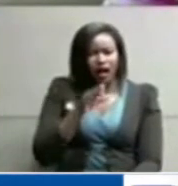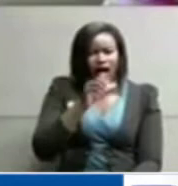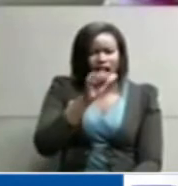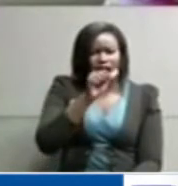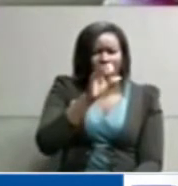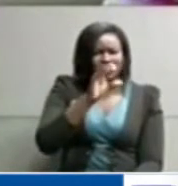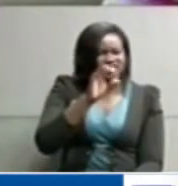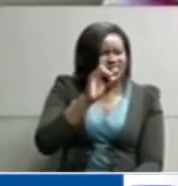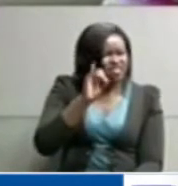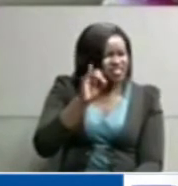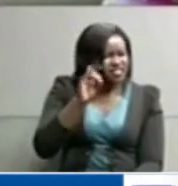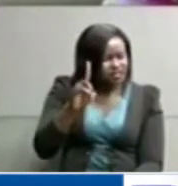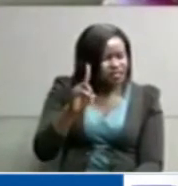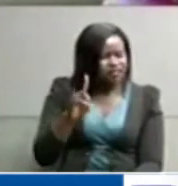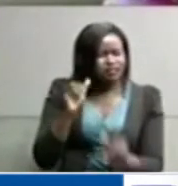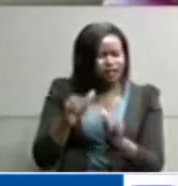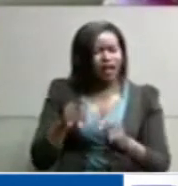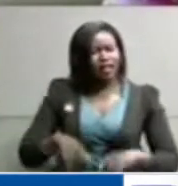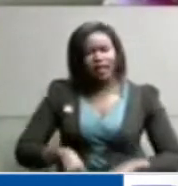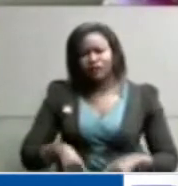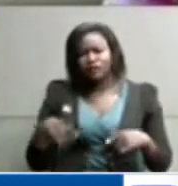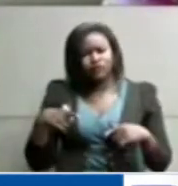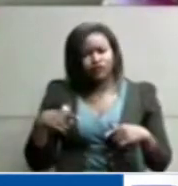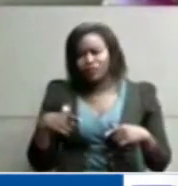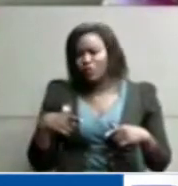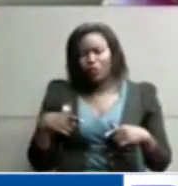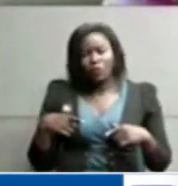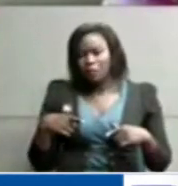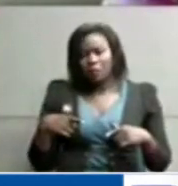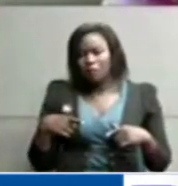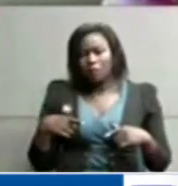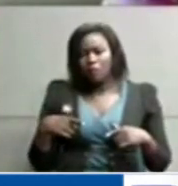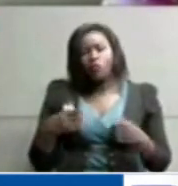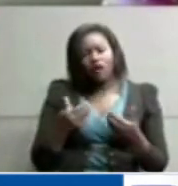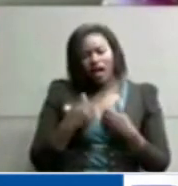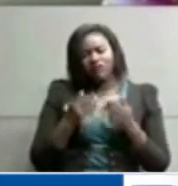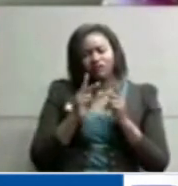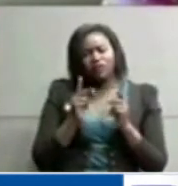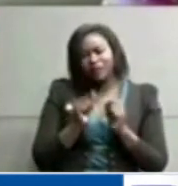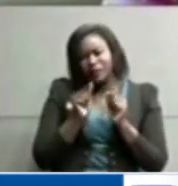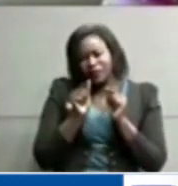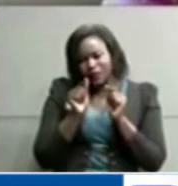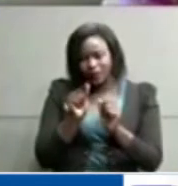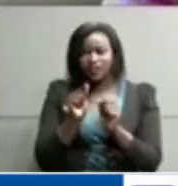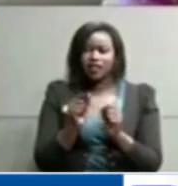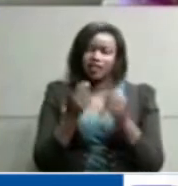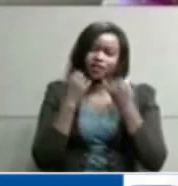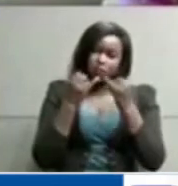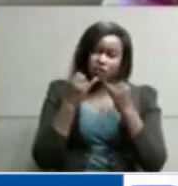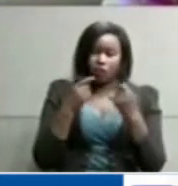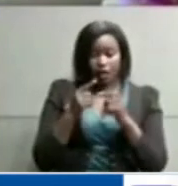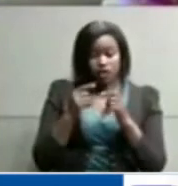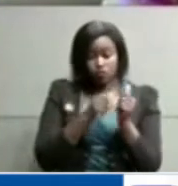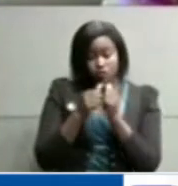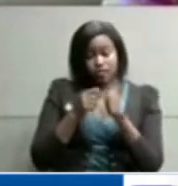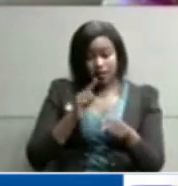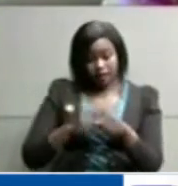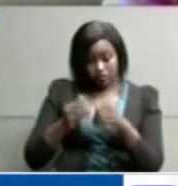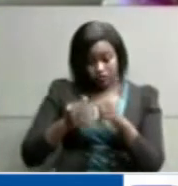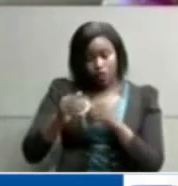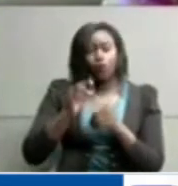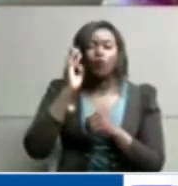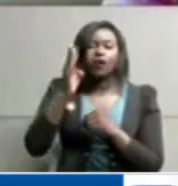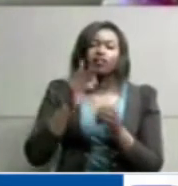and it stays and it can actually infect. So we have very limited data, But maybe with time we'll get